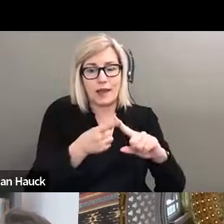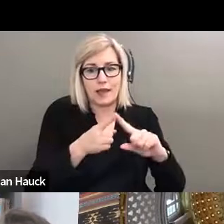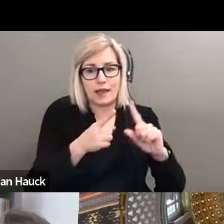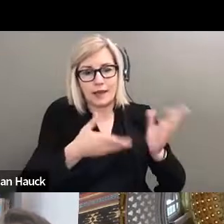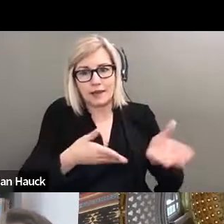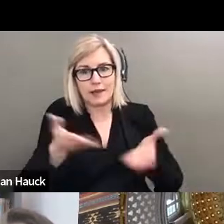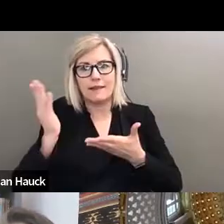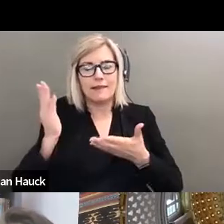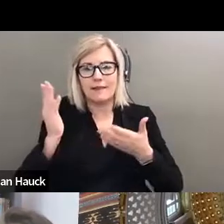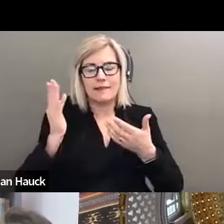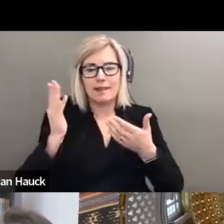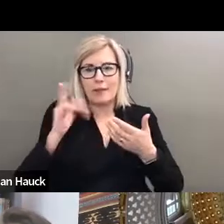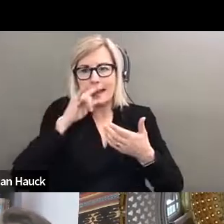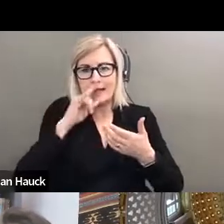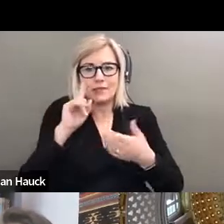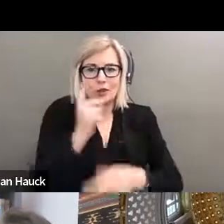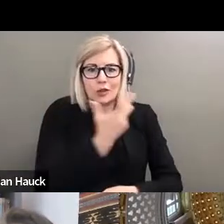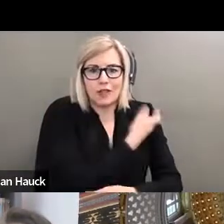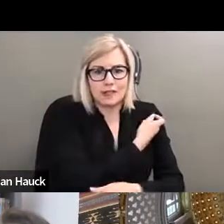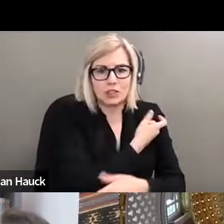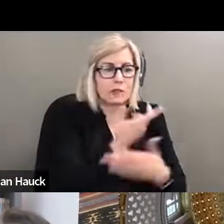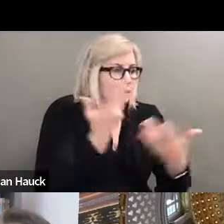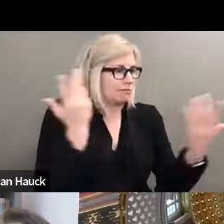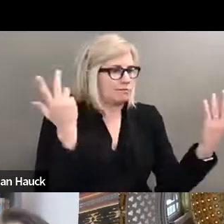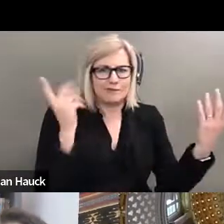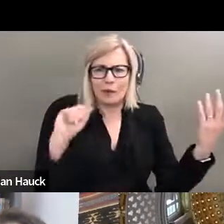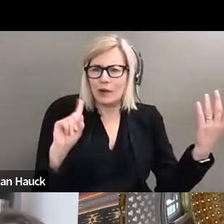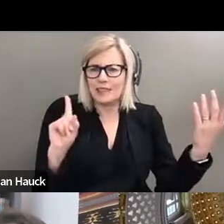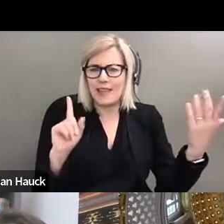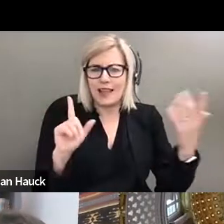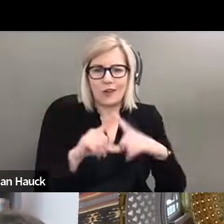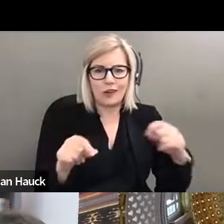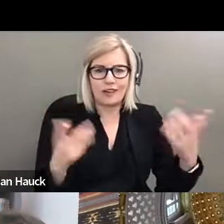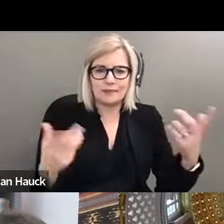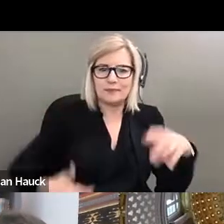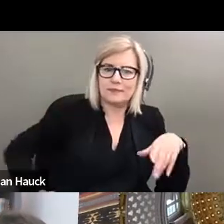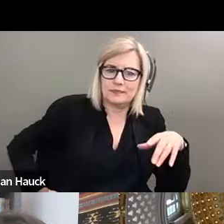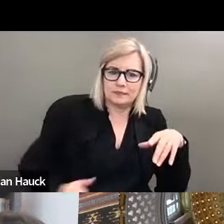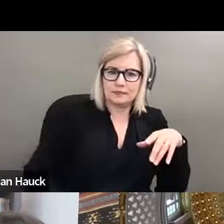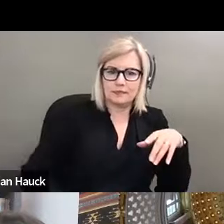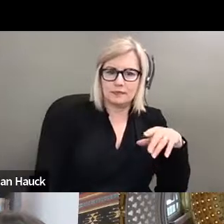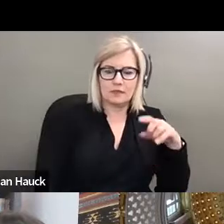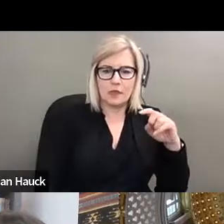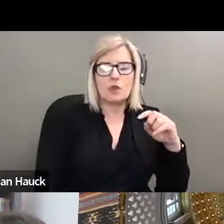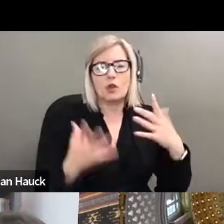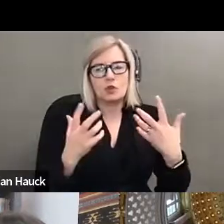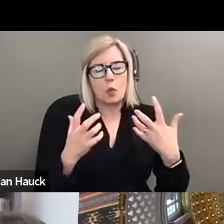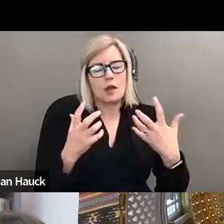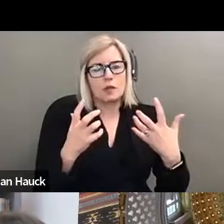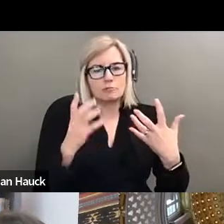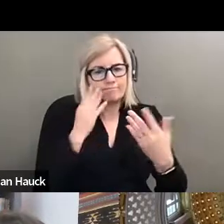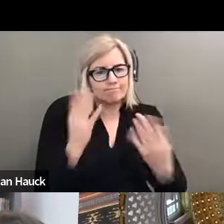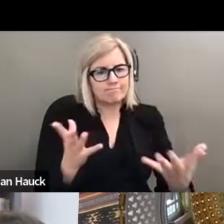their vaccinations and boosters. And I was like, wow, where is that? So I just wanted to make note that that